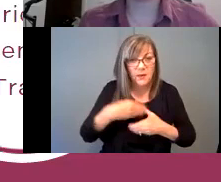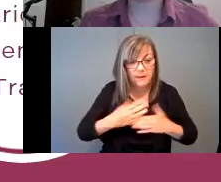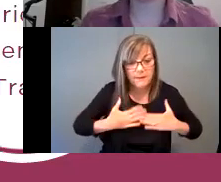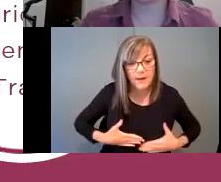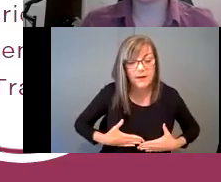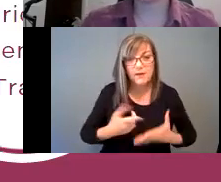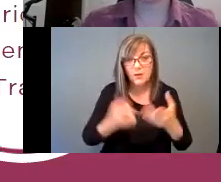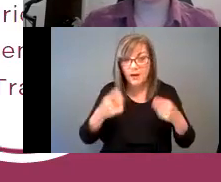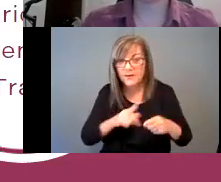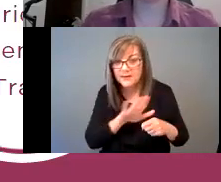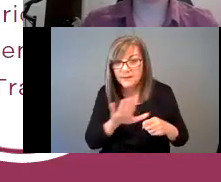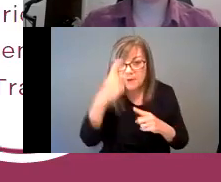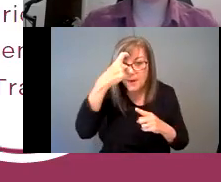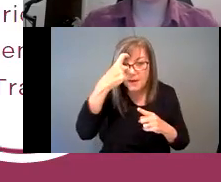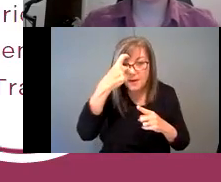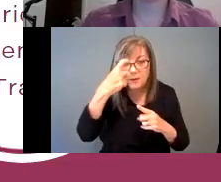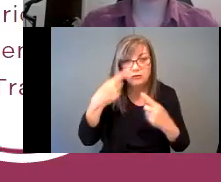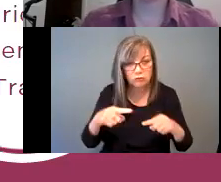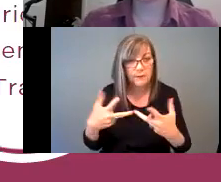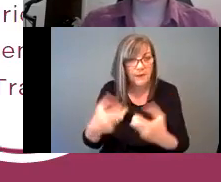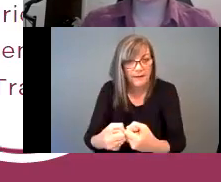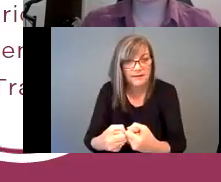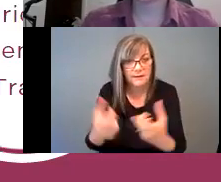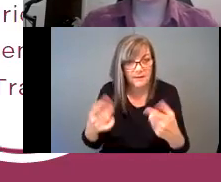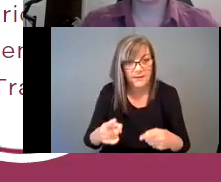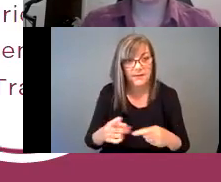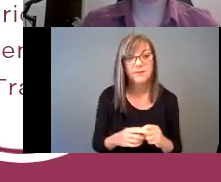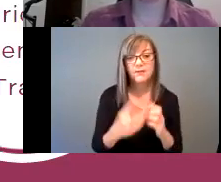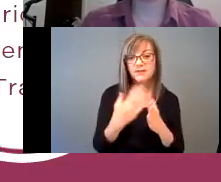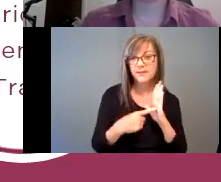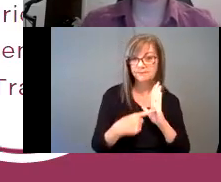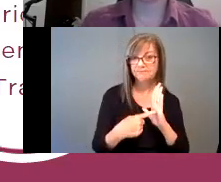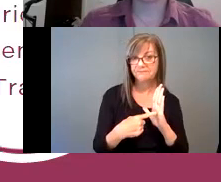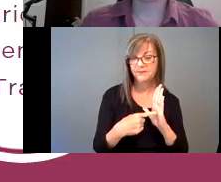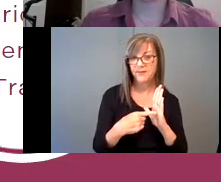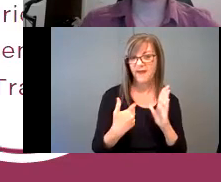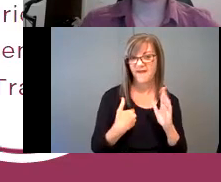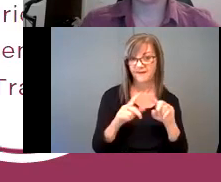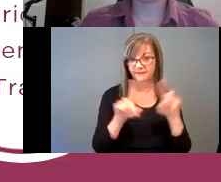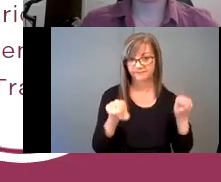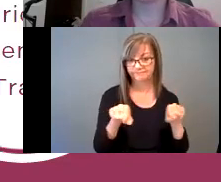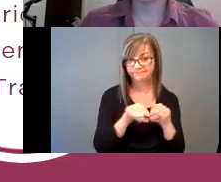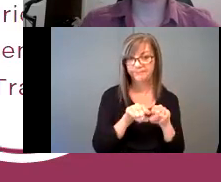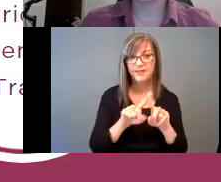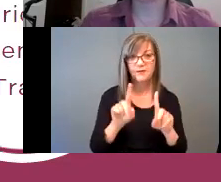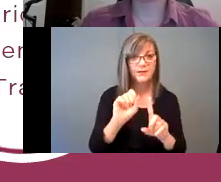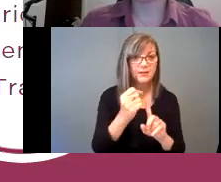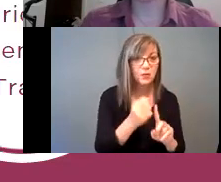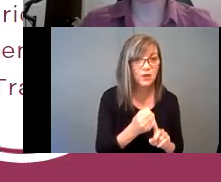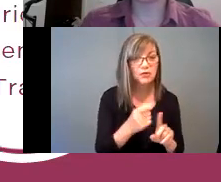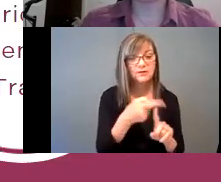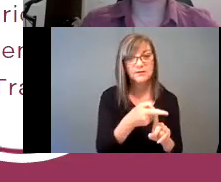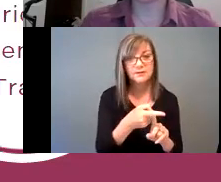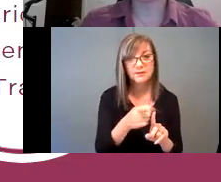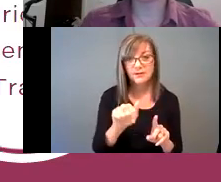we just have some examples of different situations or forms of violence or abuse that could